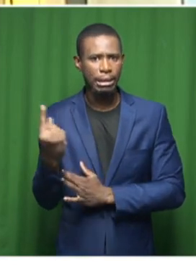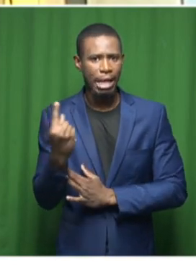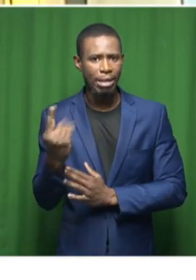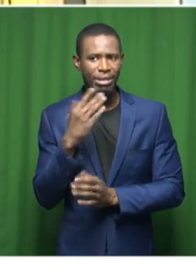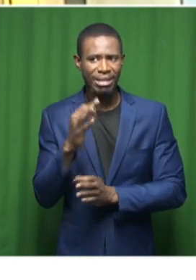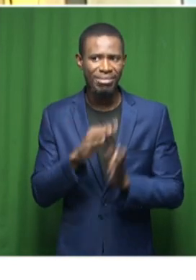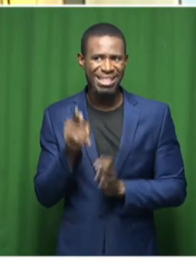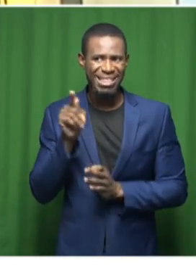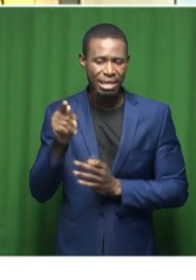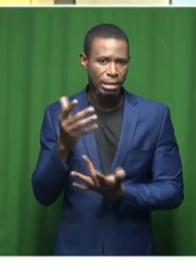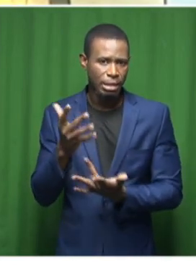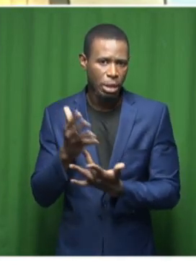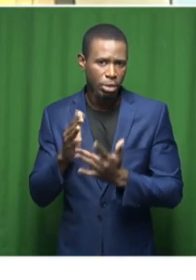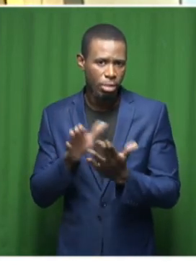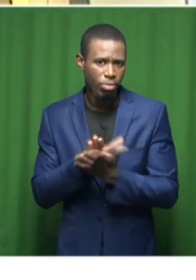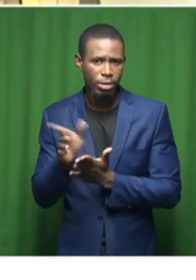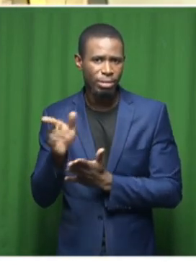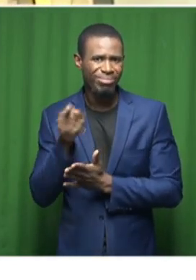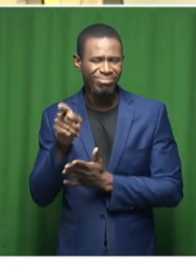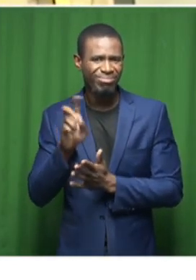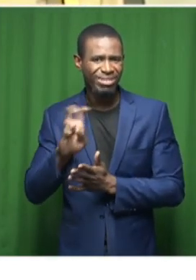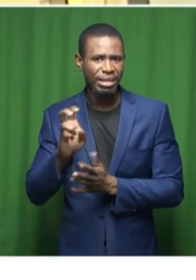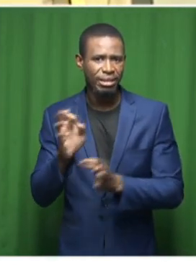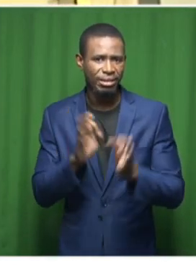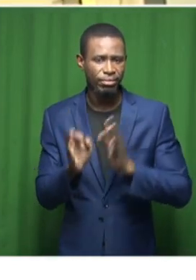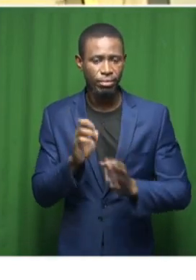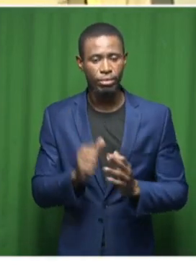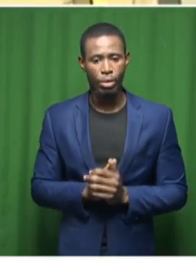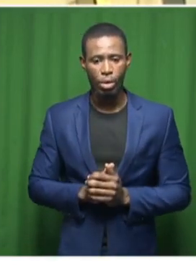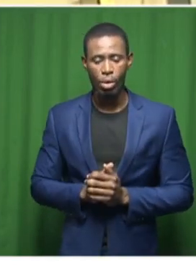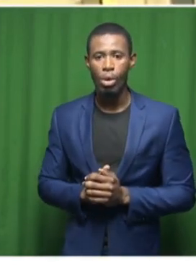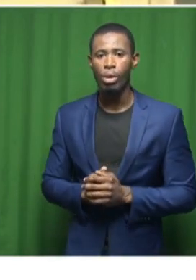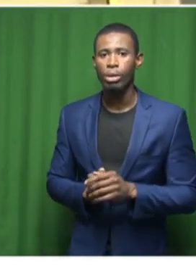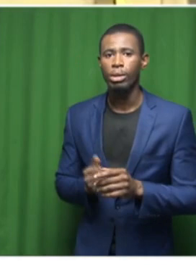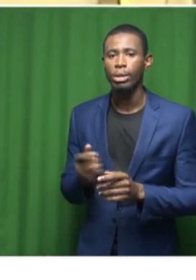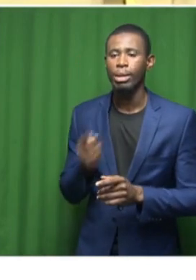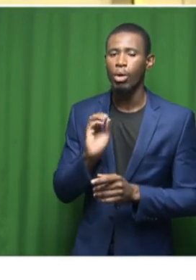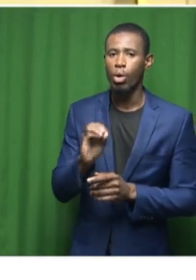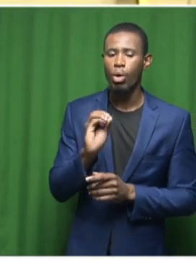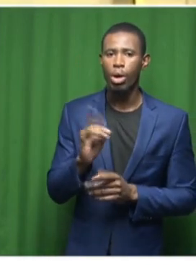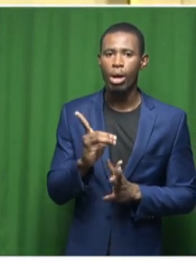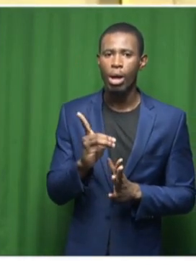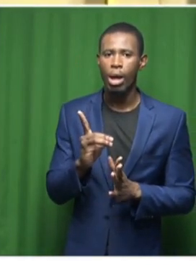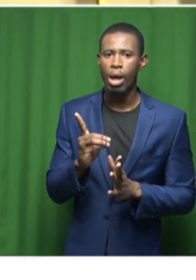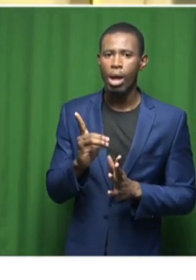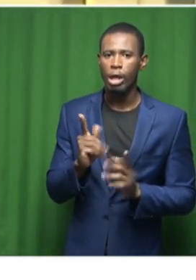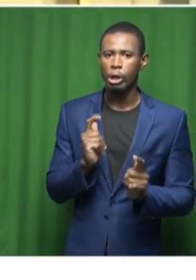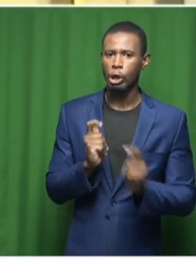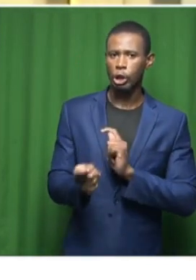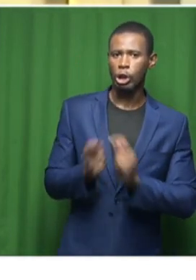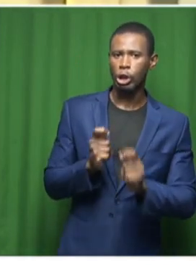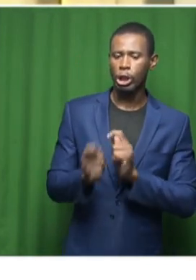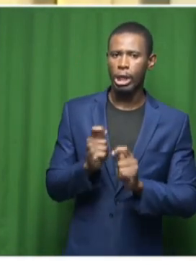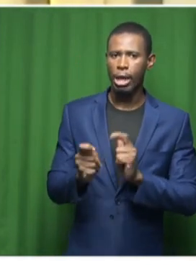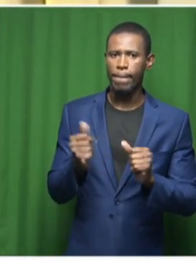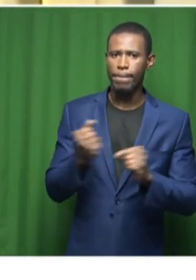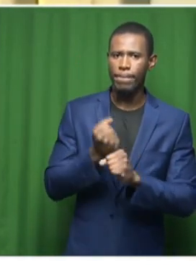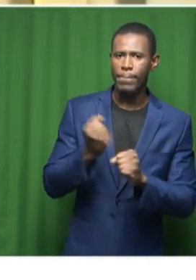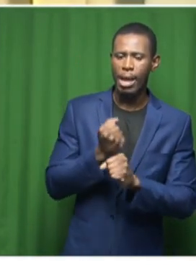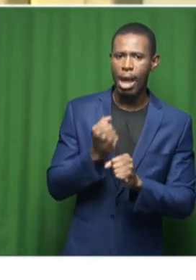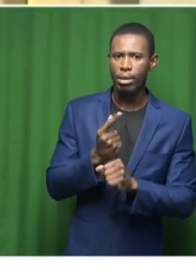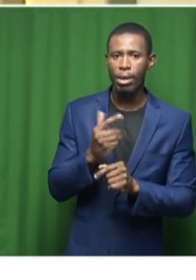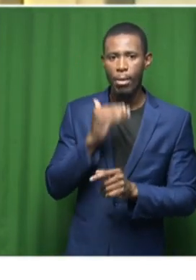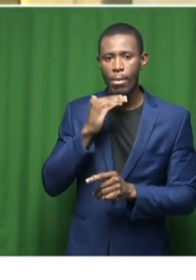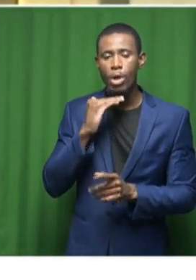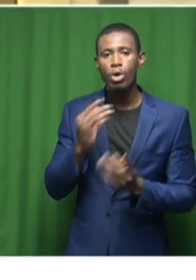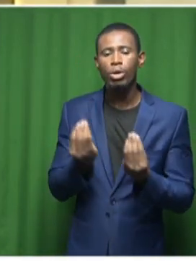this technology. Okay. There's a thing called additive manufacturing. It's basically just by adding layers